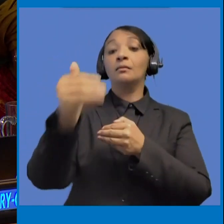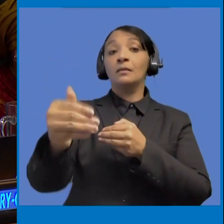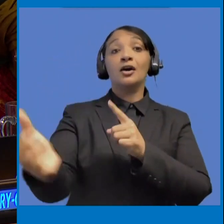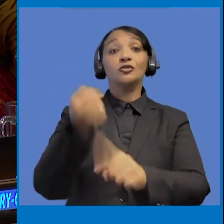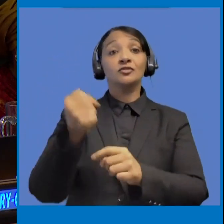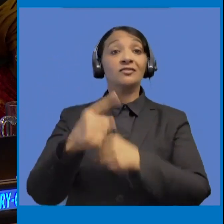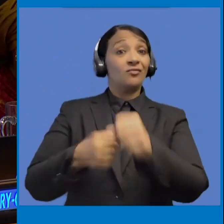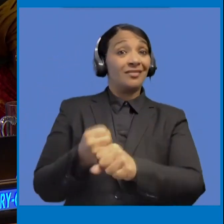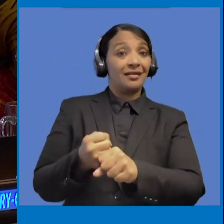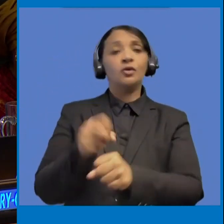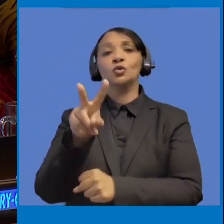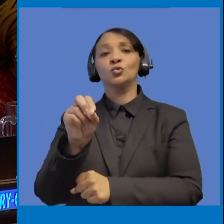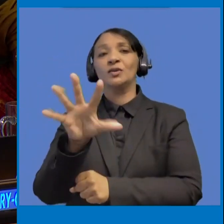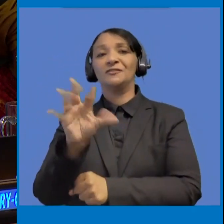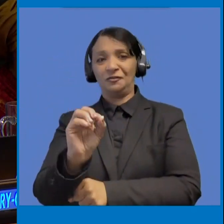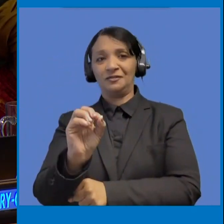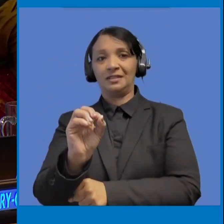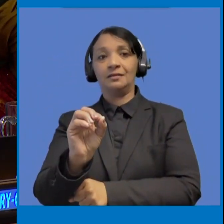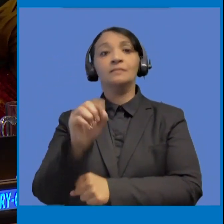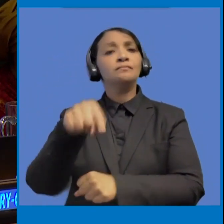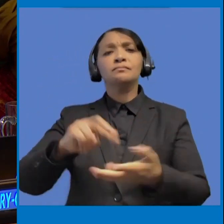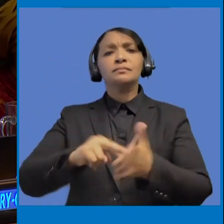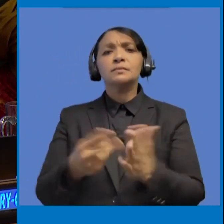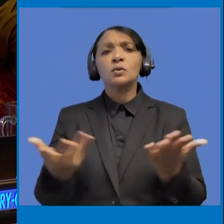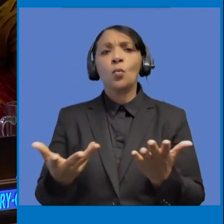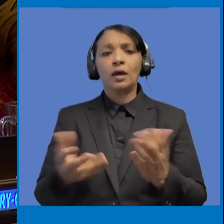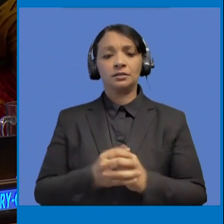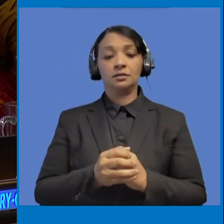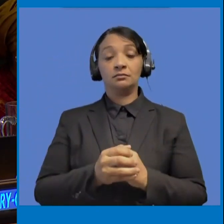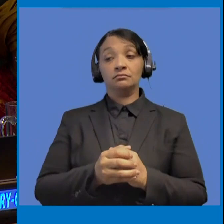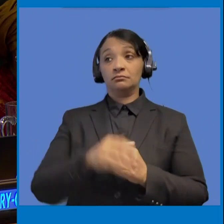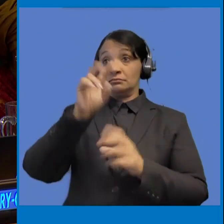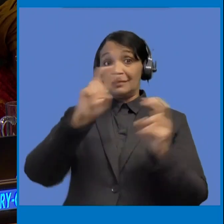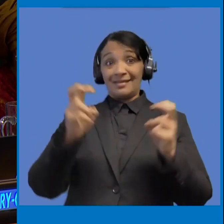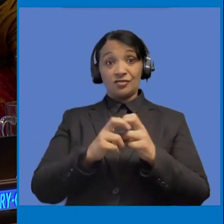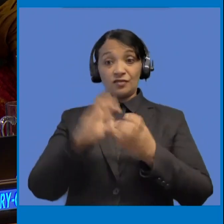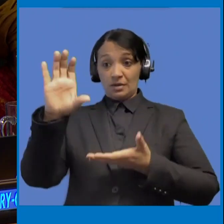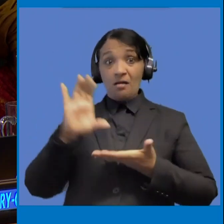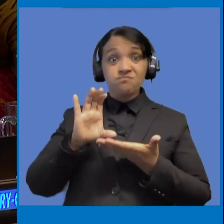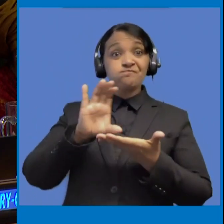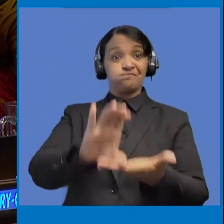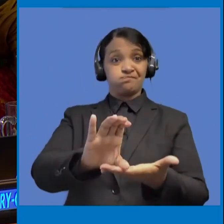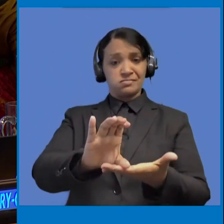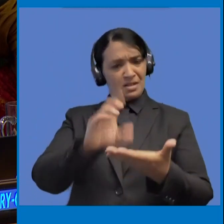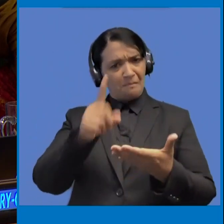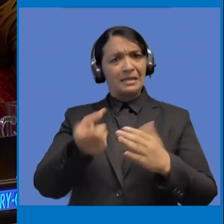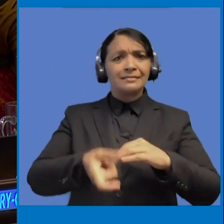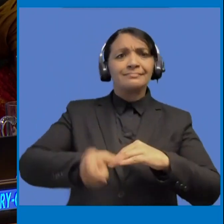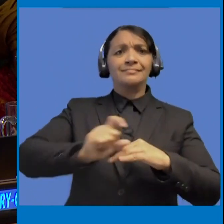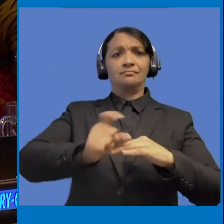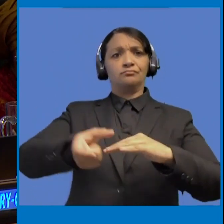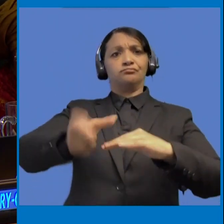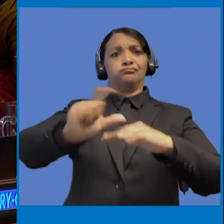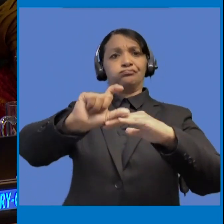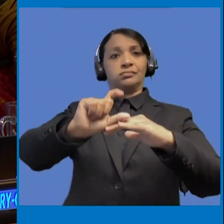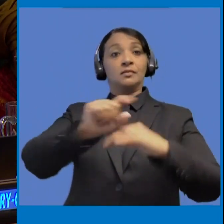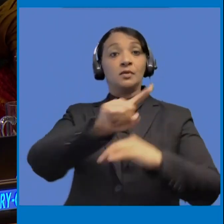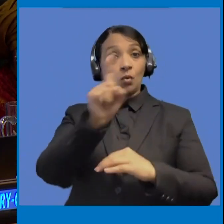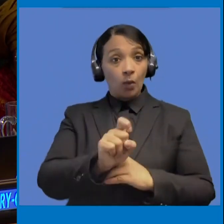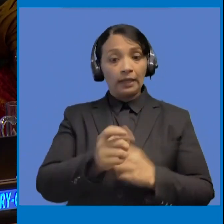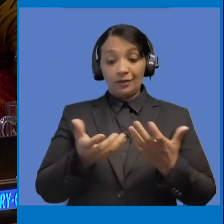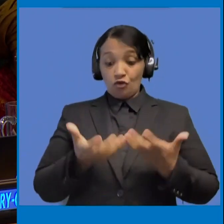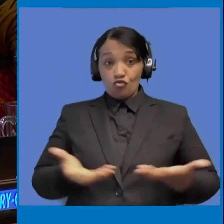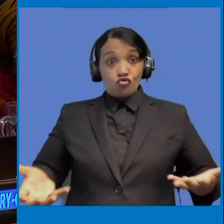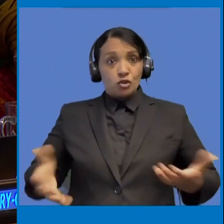That requires doubling energy investments this decade by mobilizing domestic resources and